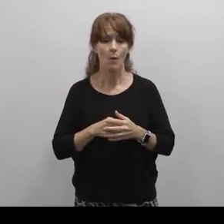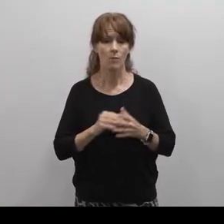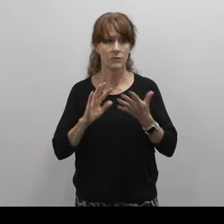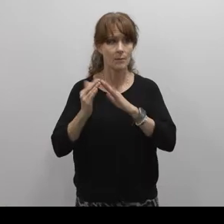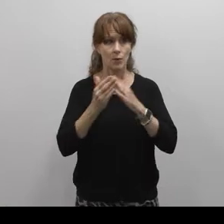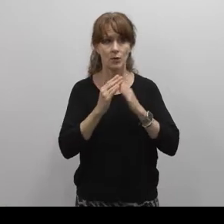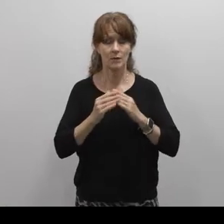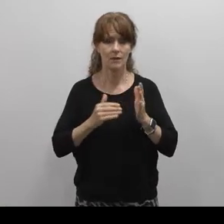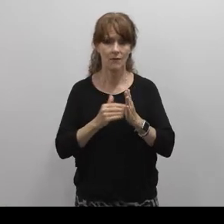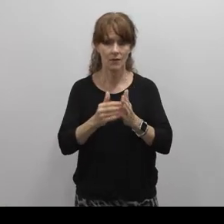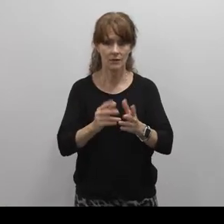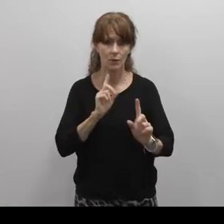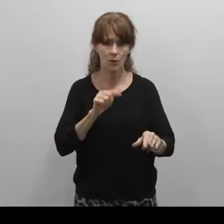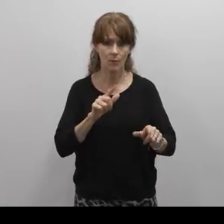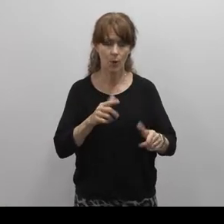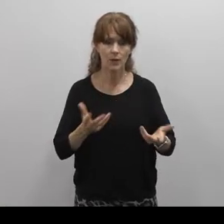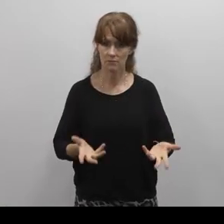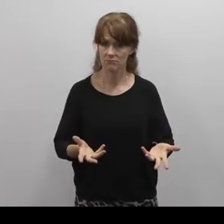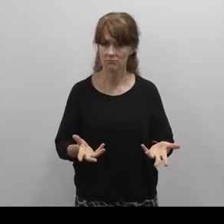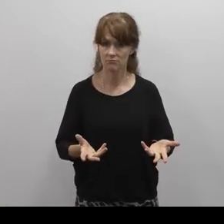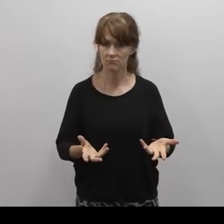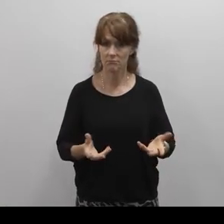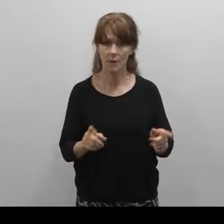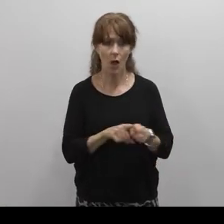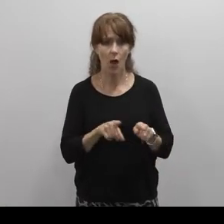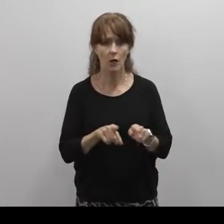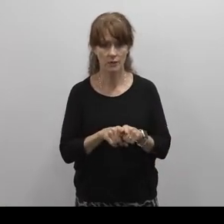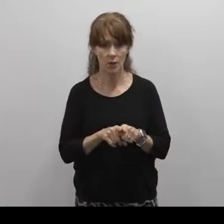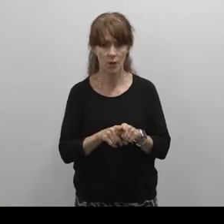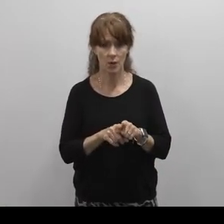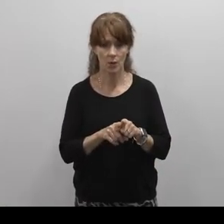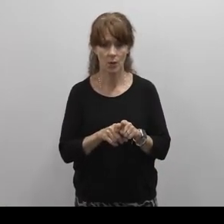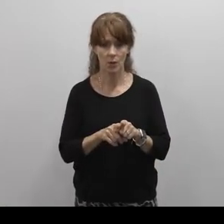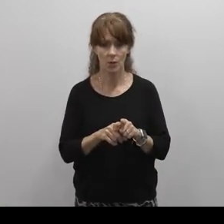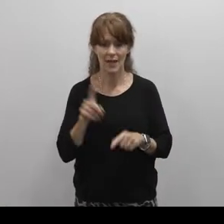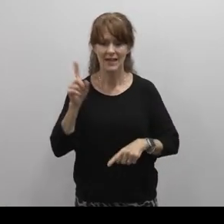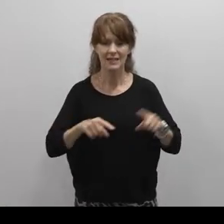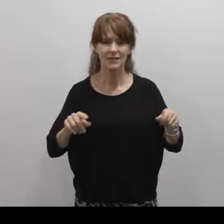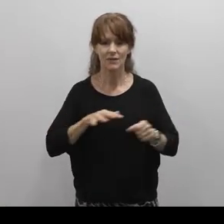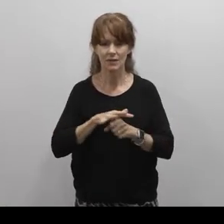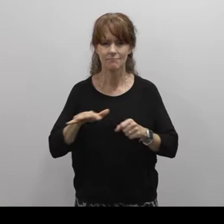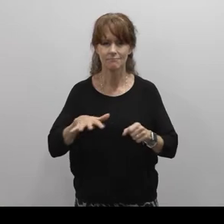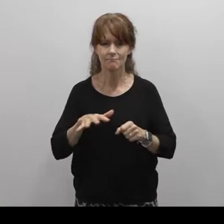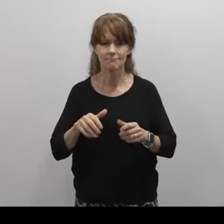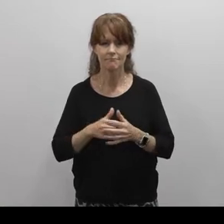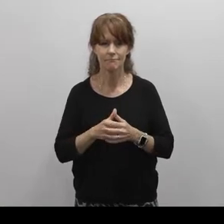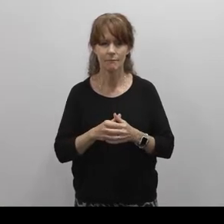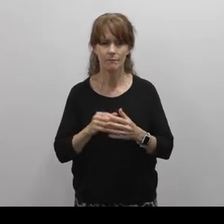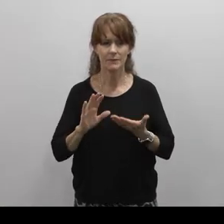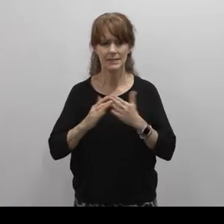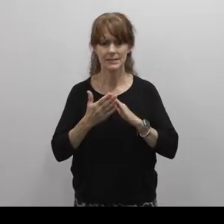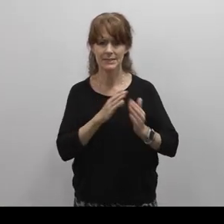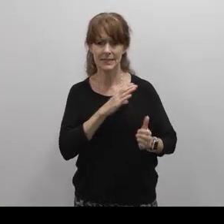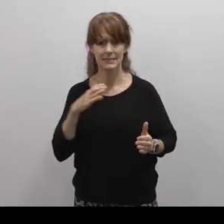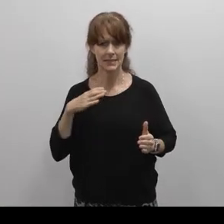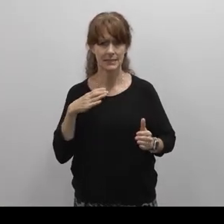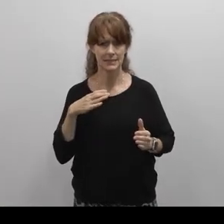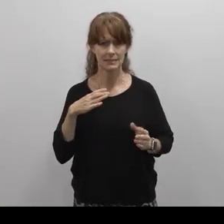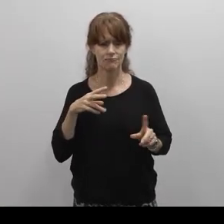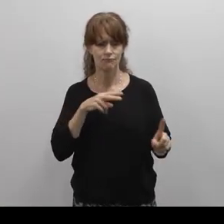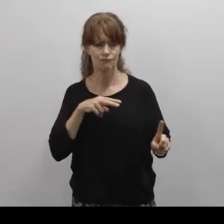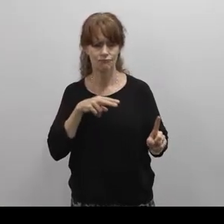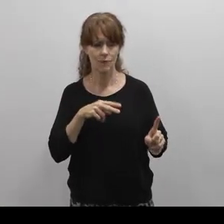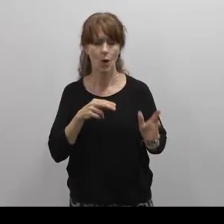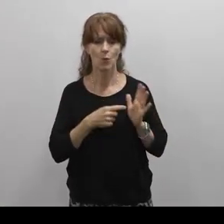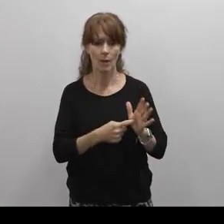meeting frequency and reporting and the like, but also hitting different positions, right? So on our Citizens Oversight Committee, we have